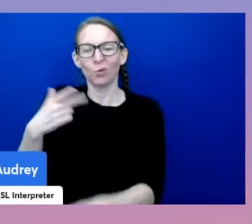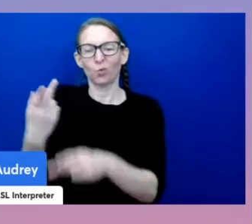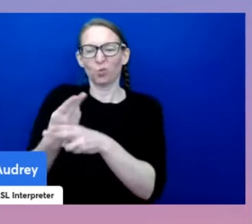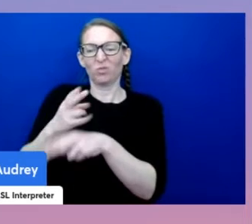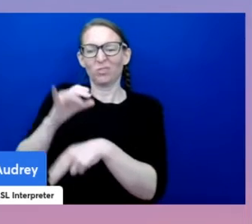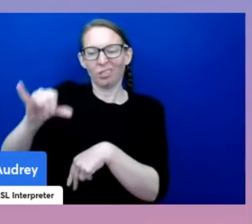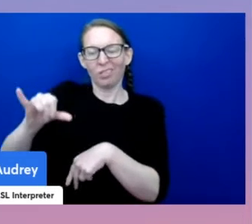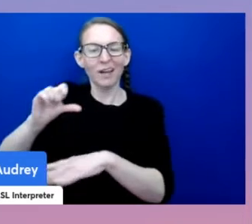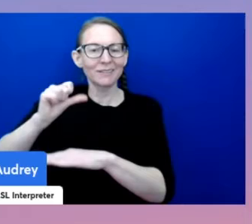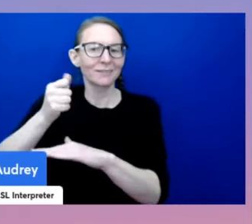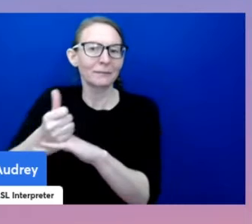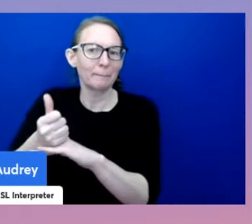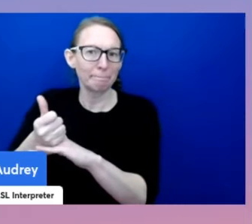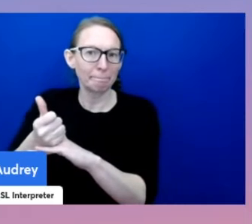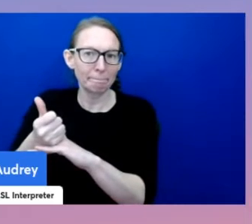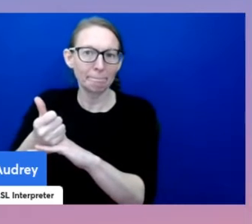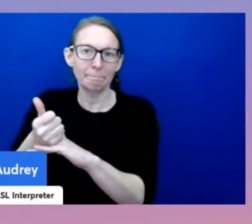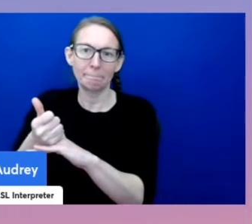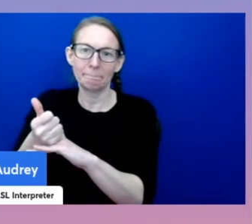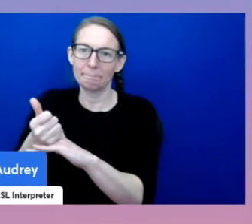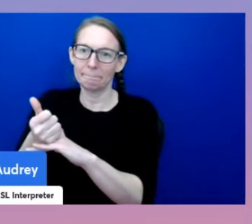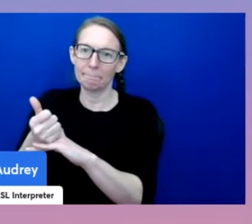on